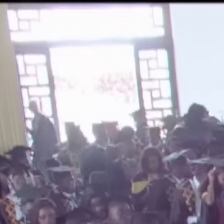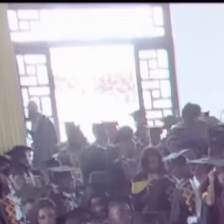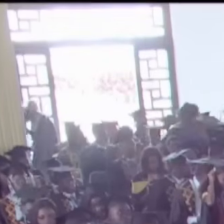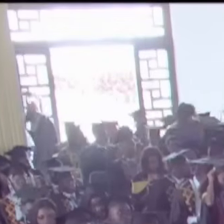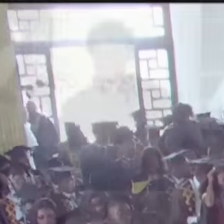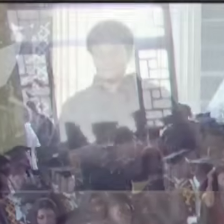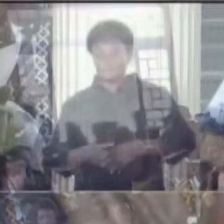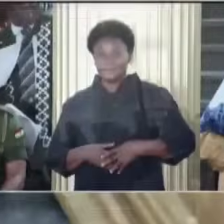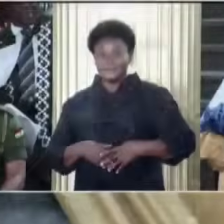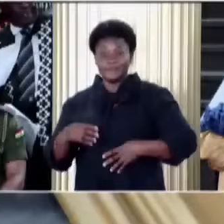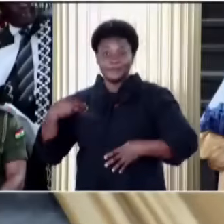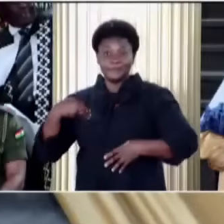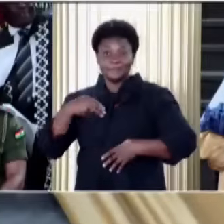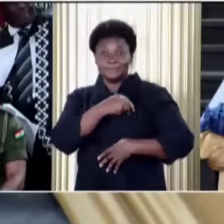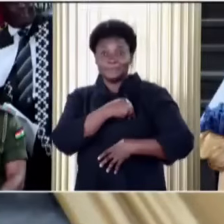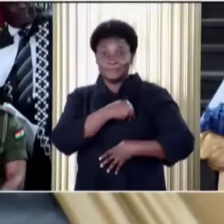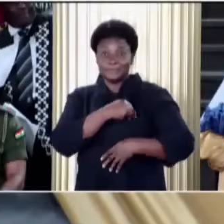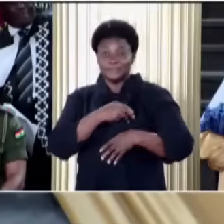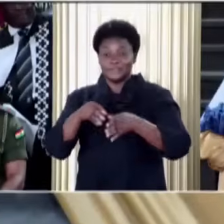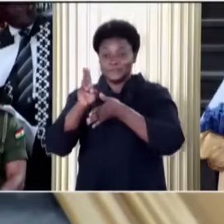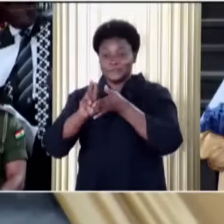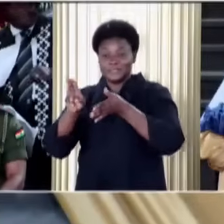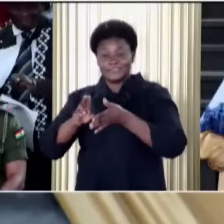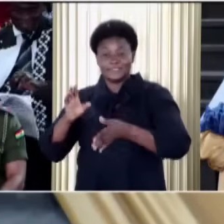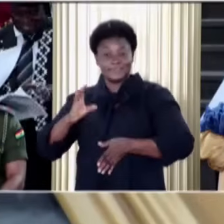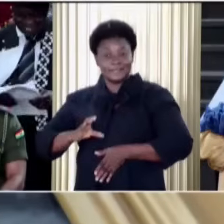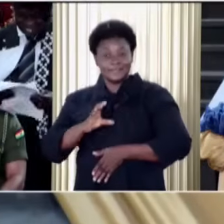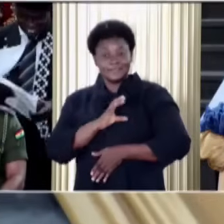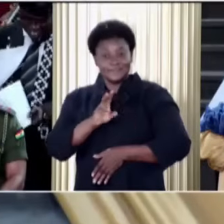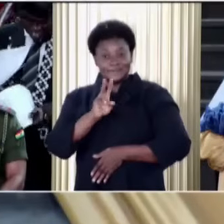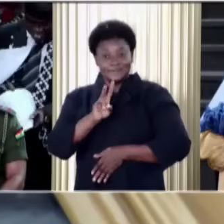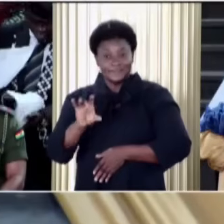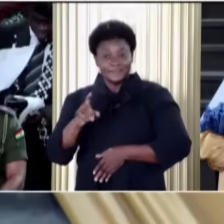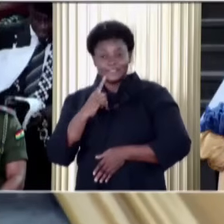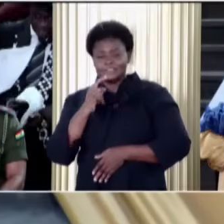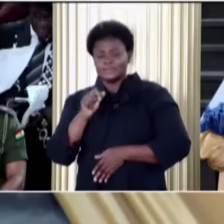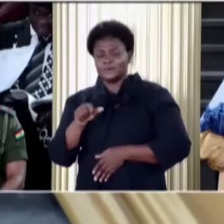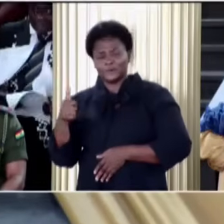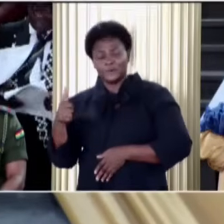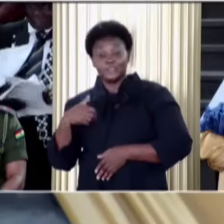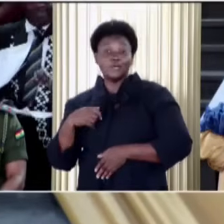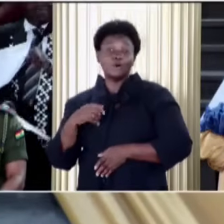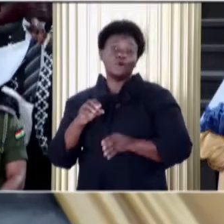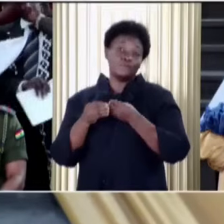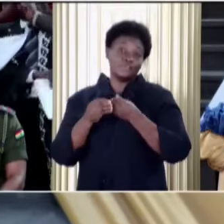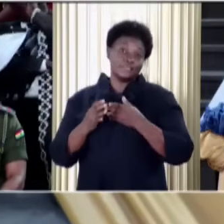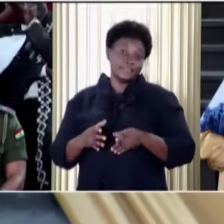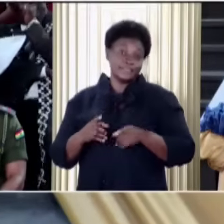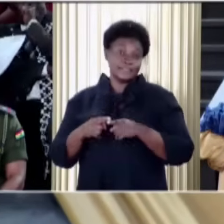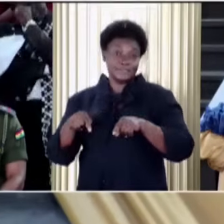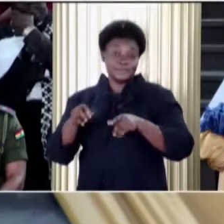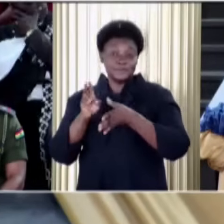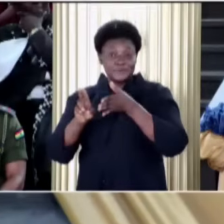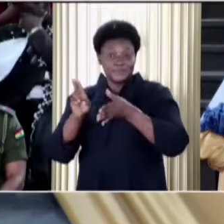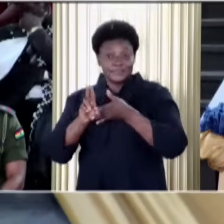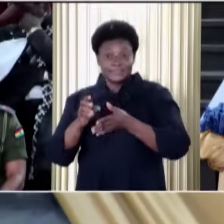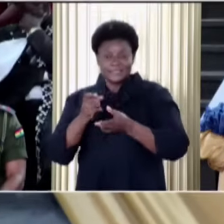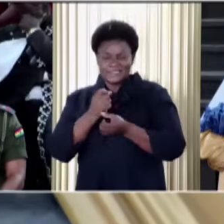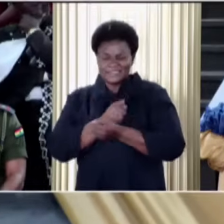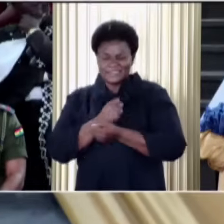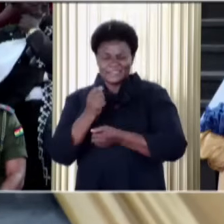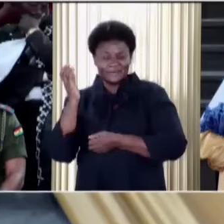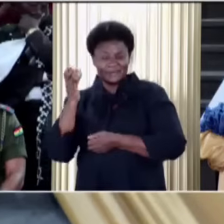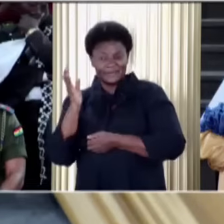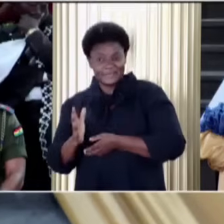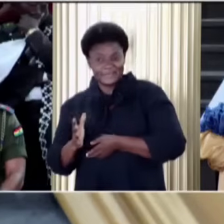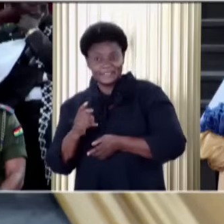Members of the University Council, Vice Chancellor and other officers of the university, guest speaker,